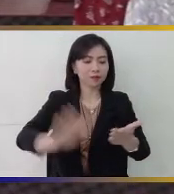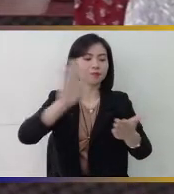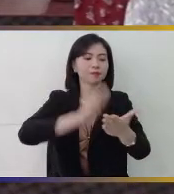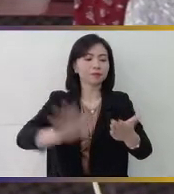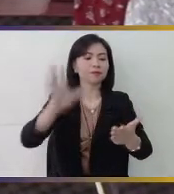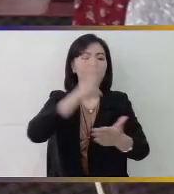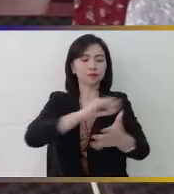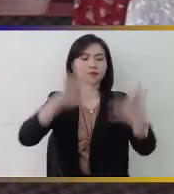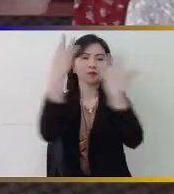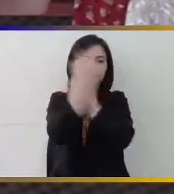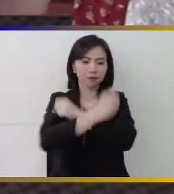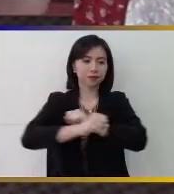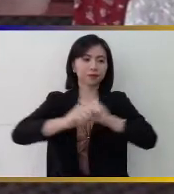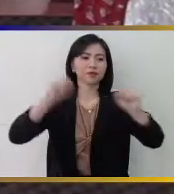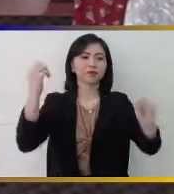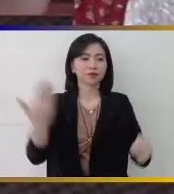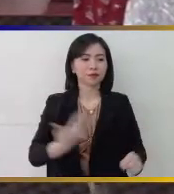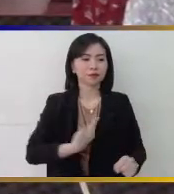And make me